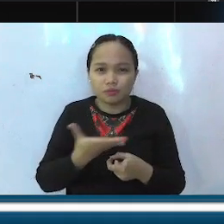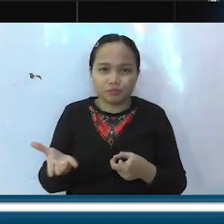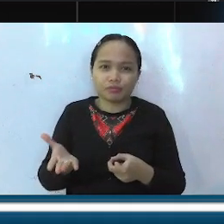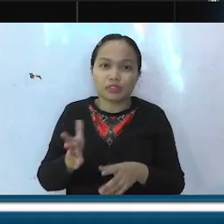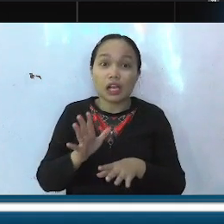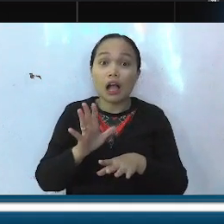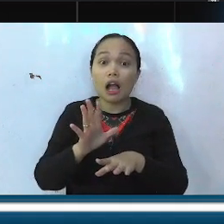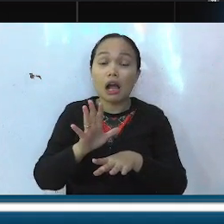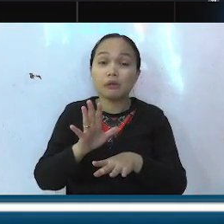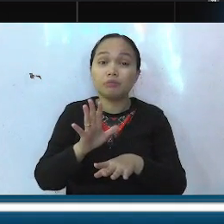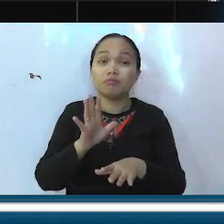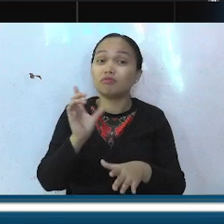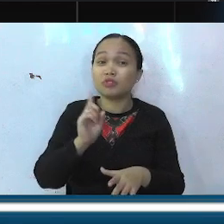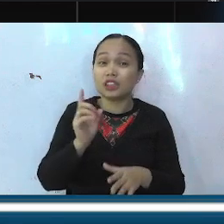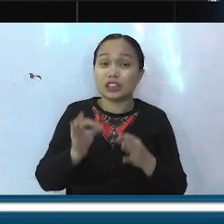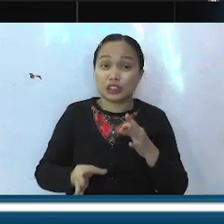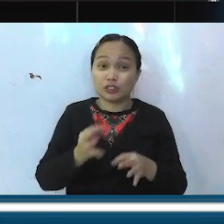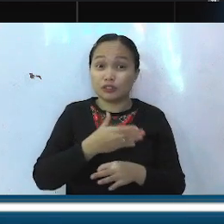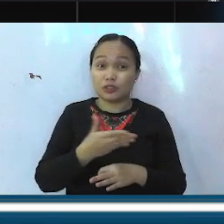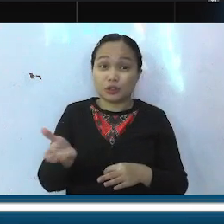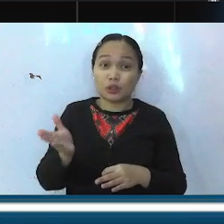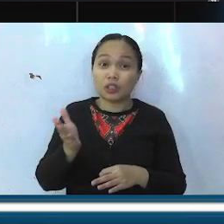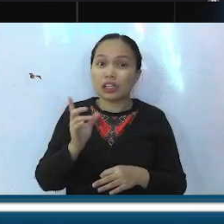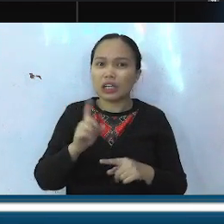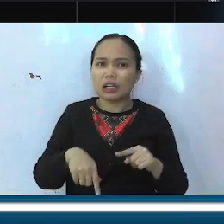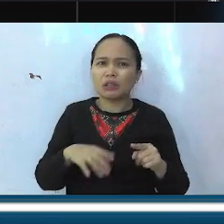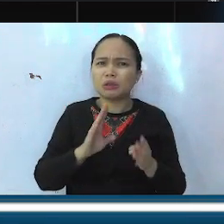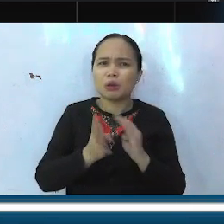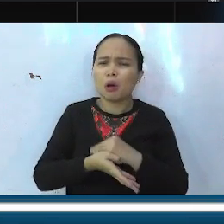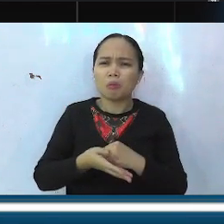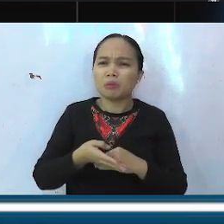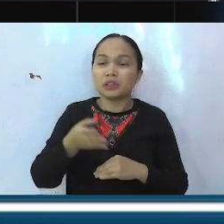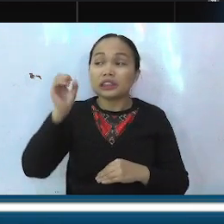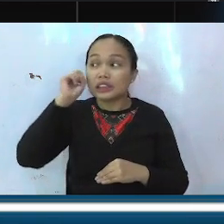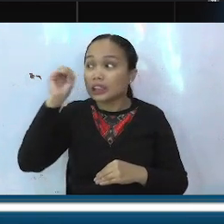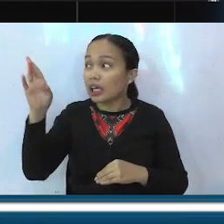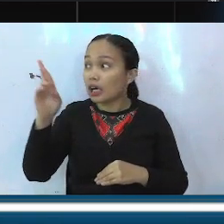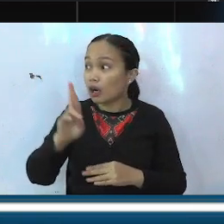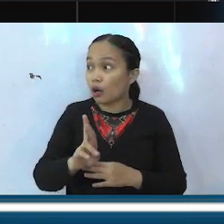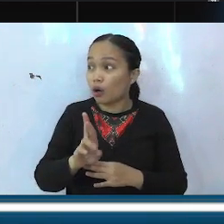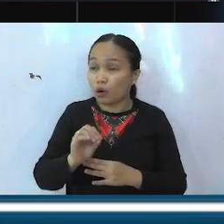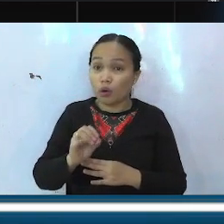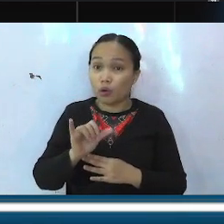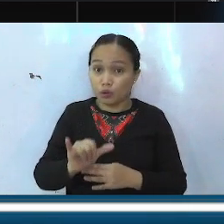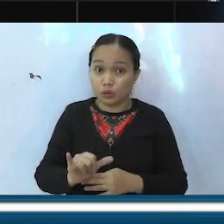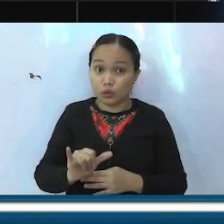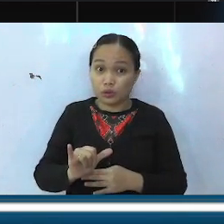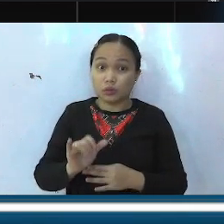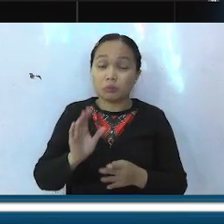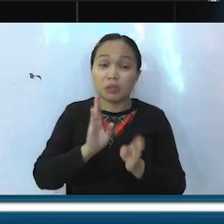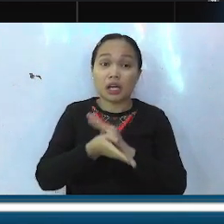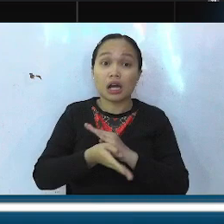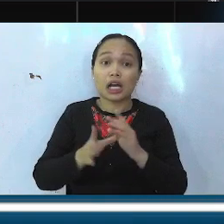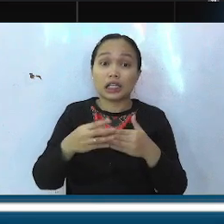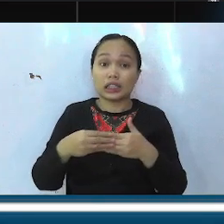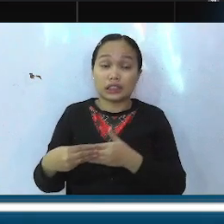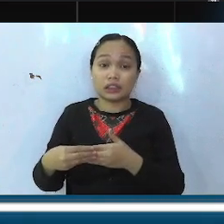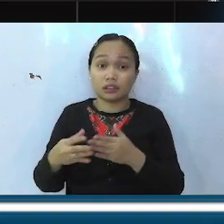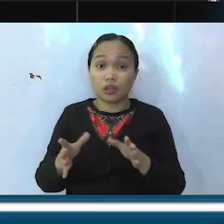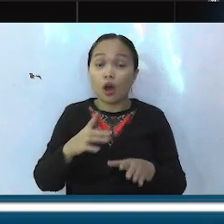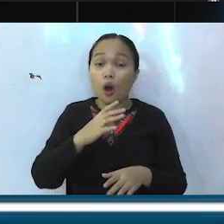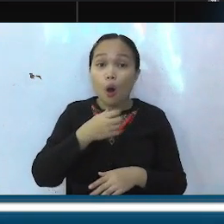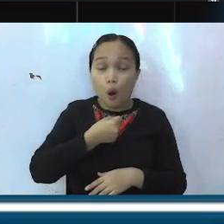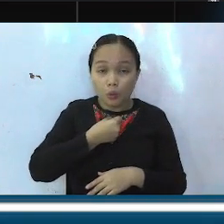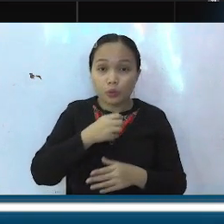telling you, hindi nyo na magiging host si Sir Roy sa team preparation. By the way, Sir Roy is here with us, host of the preparation